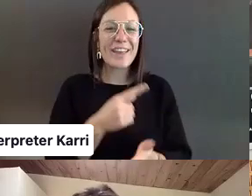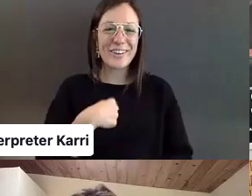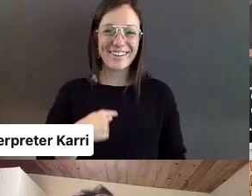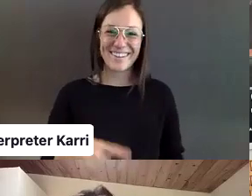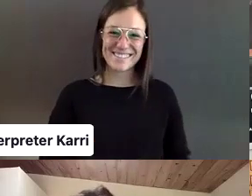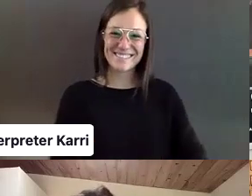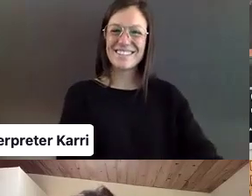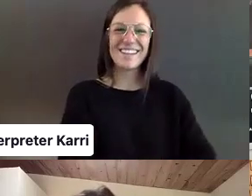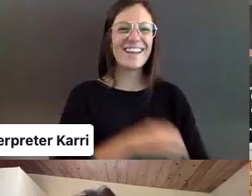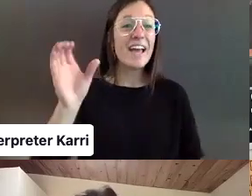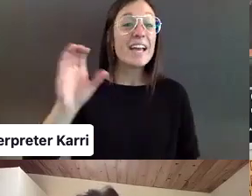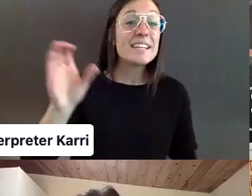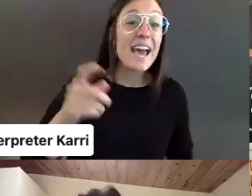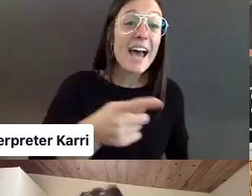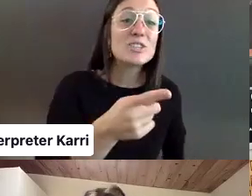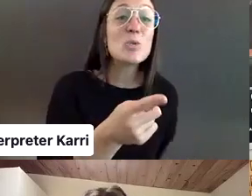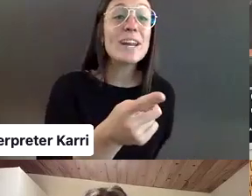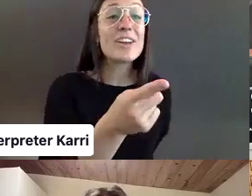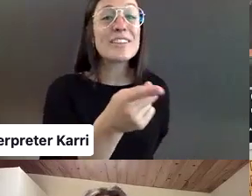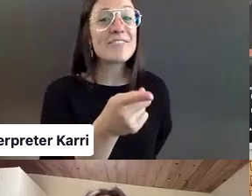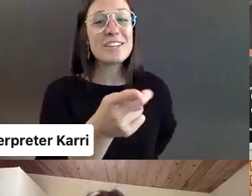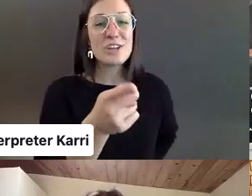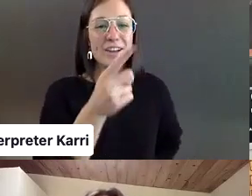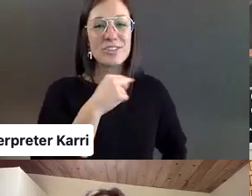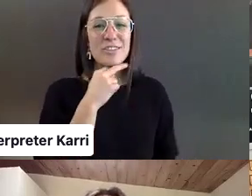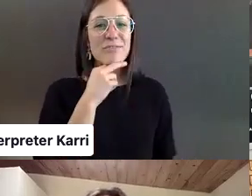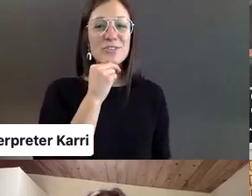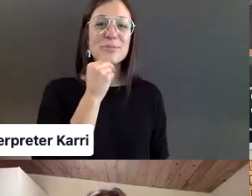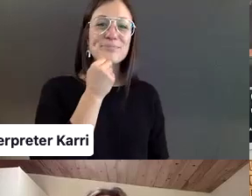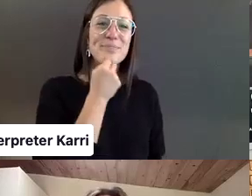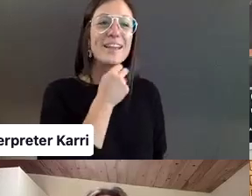Okay. Well, let's make. Yeah, I do want to hear the definition